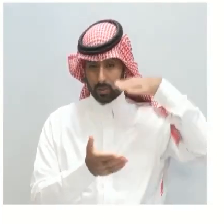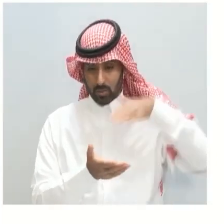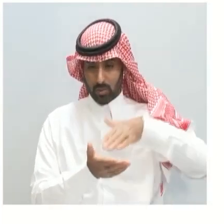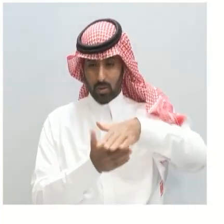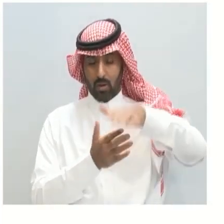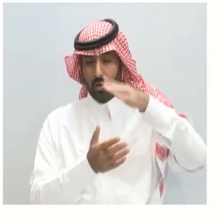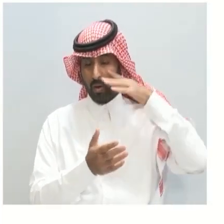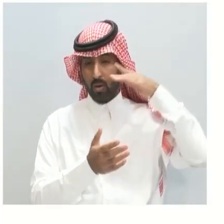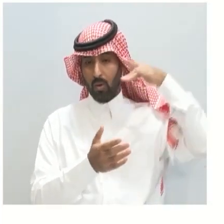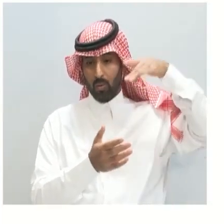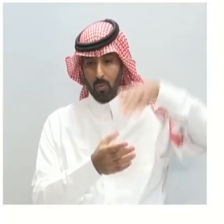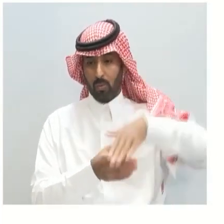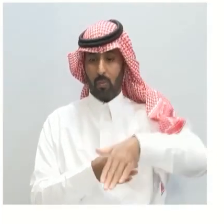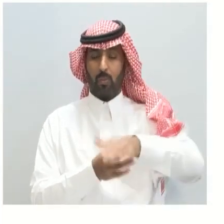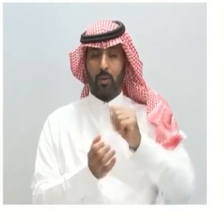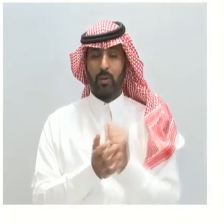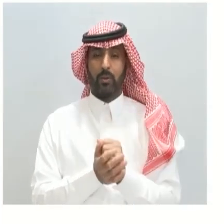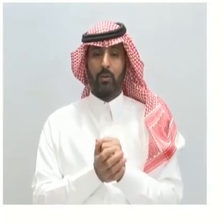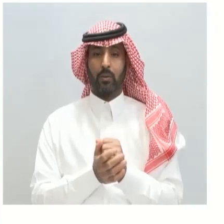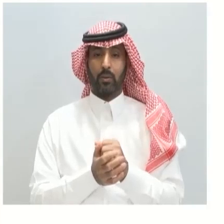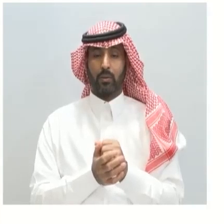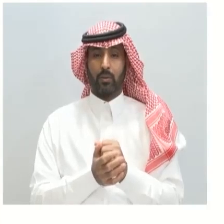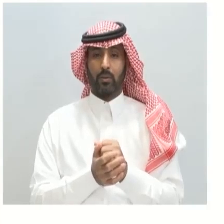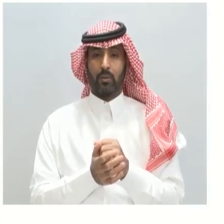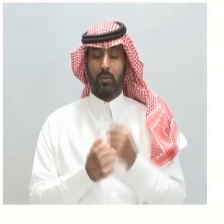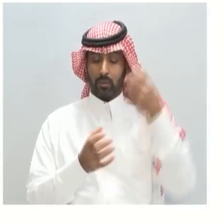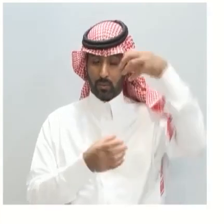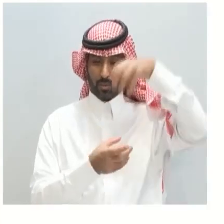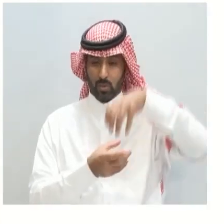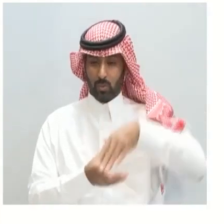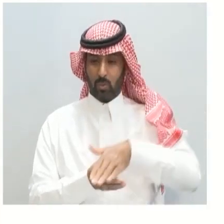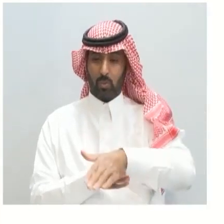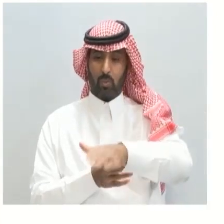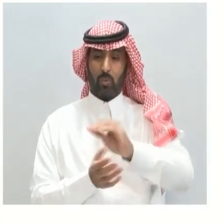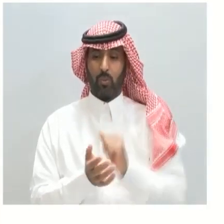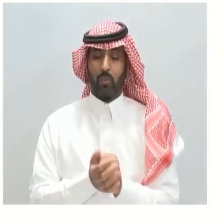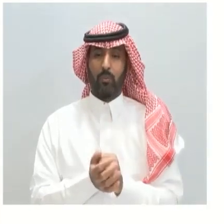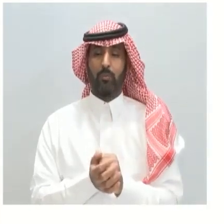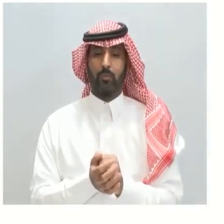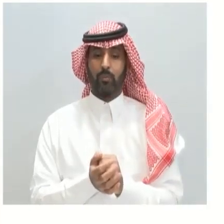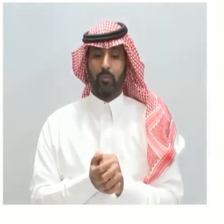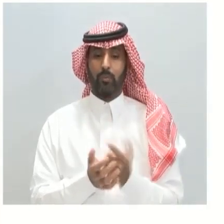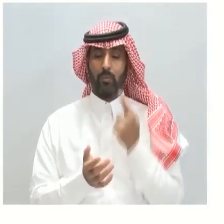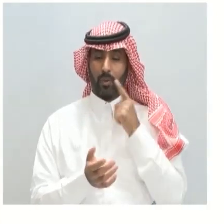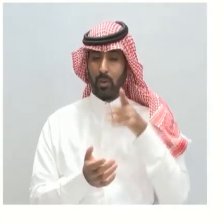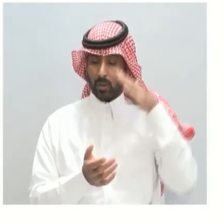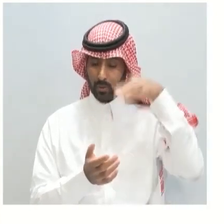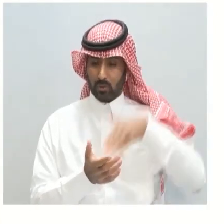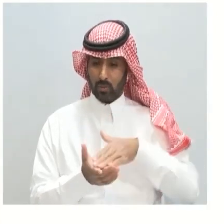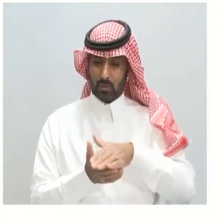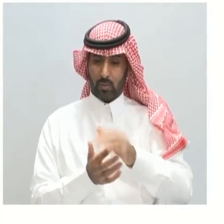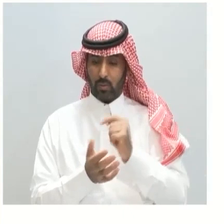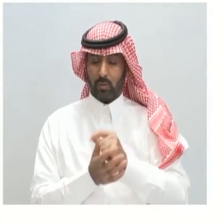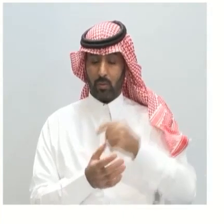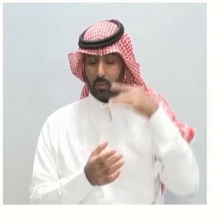is describing how a person feels, how Mark feels. The second one is describing an activity or describing